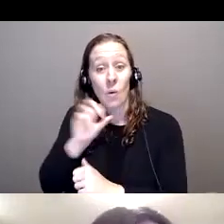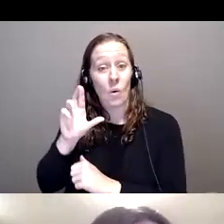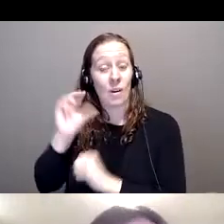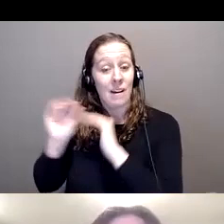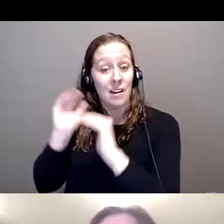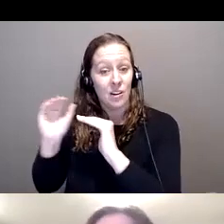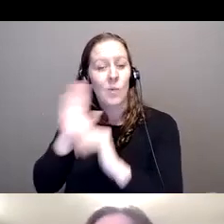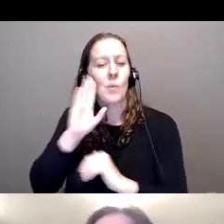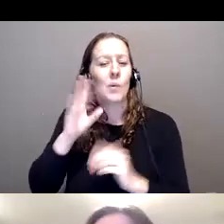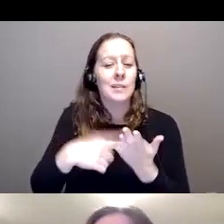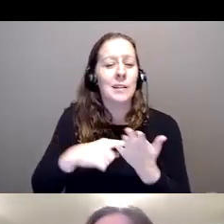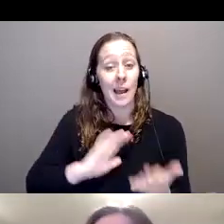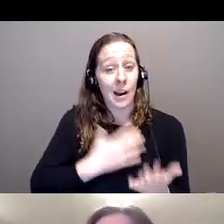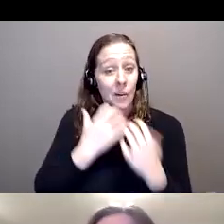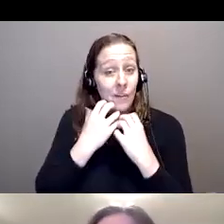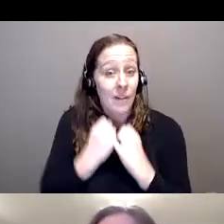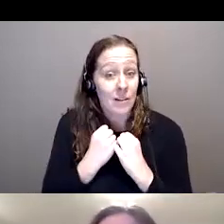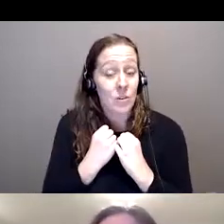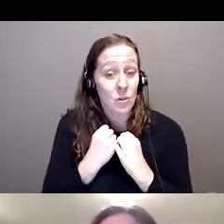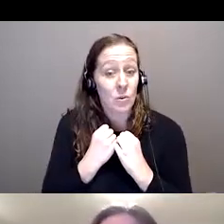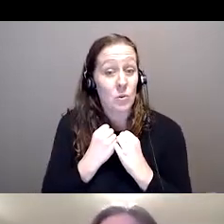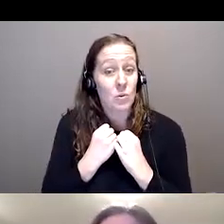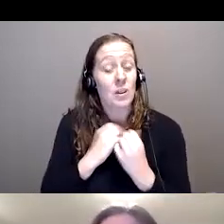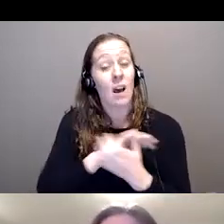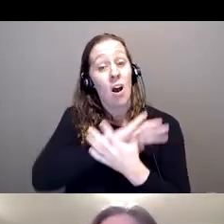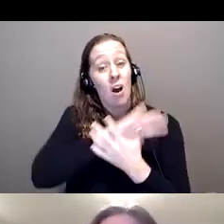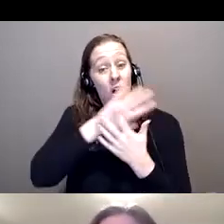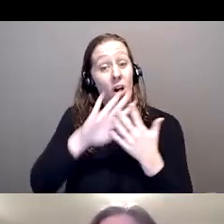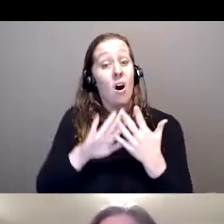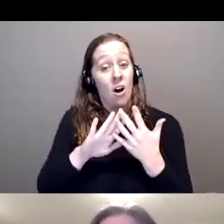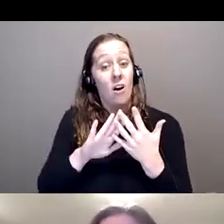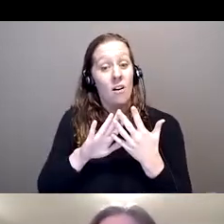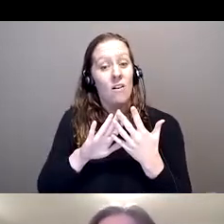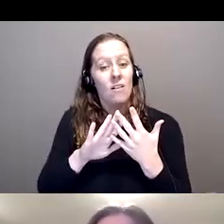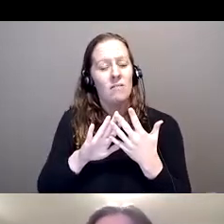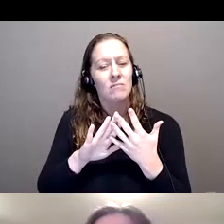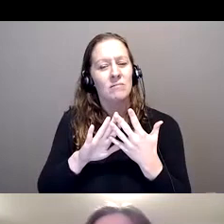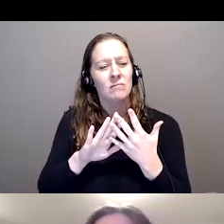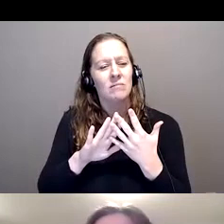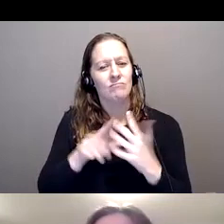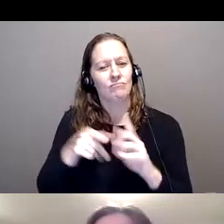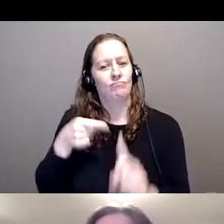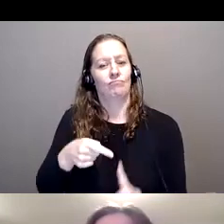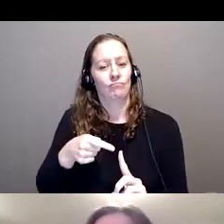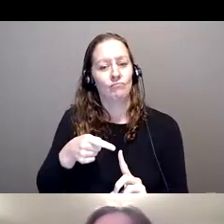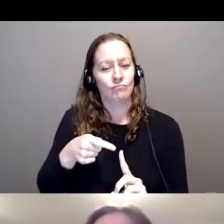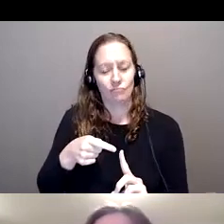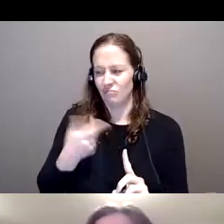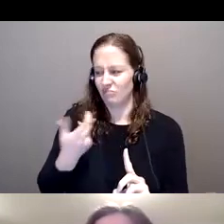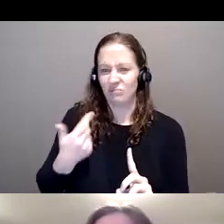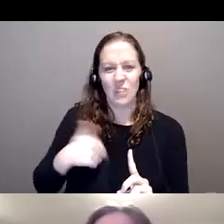values, and all of these lead to what I like to call the whys of what we